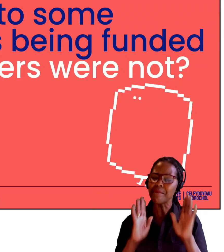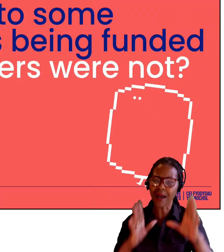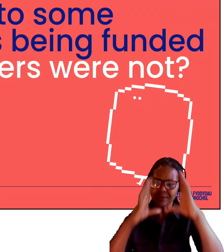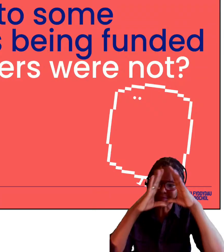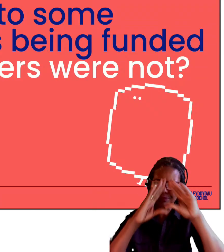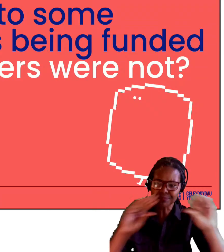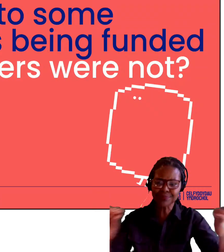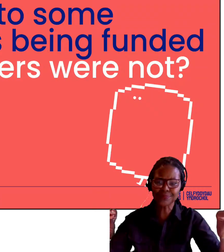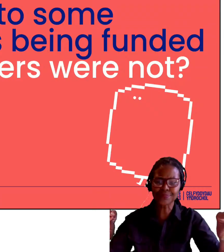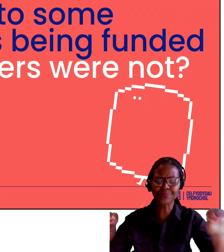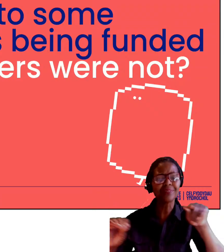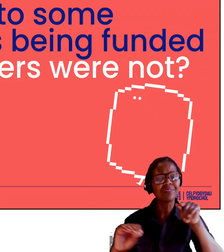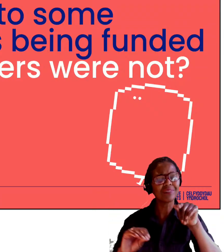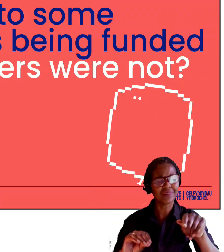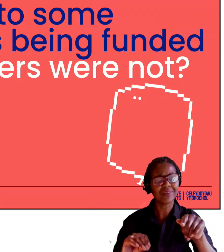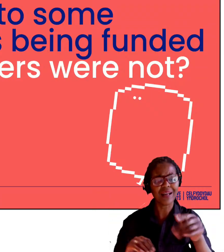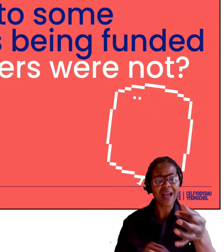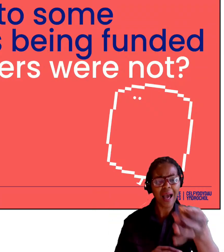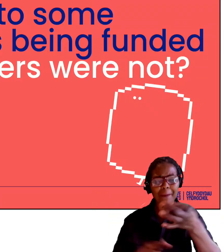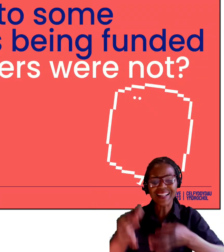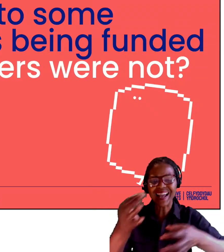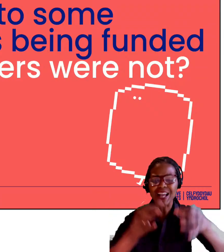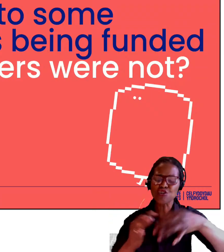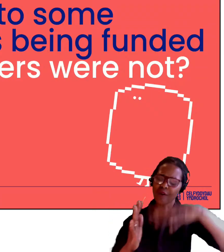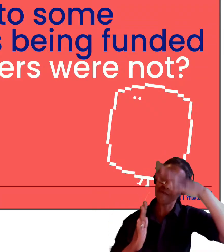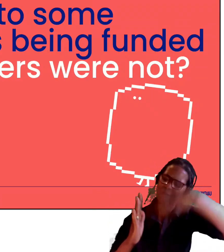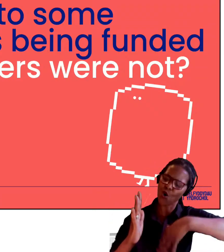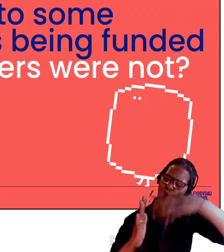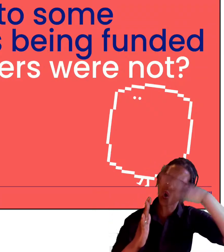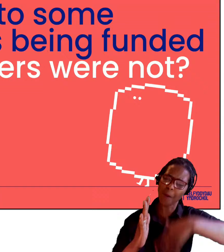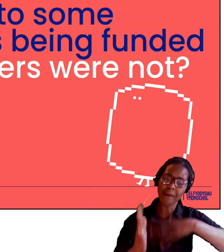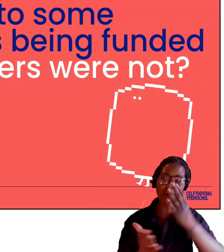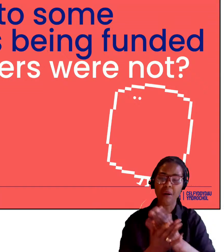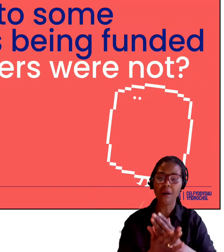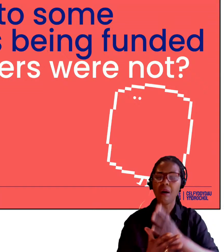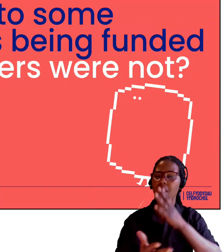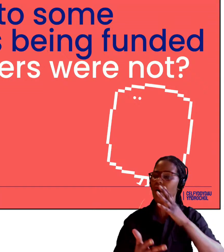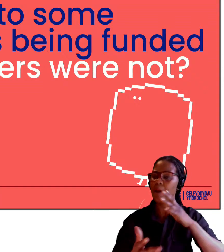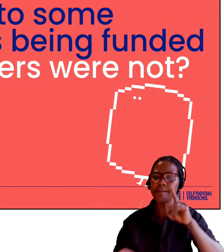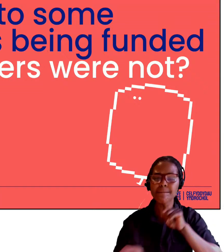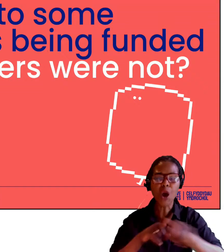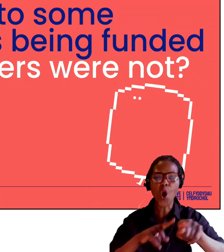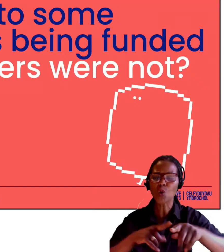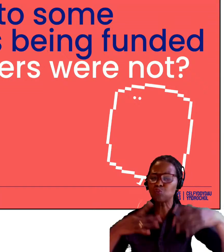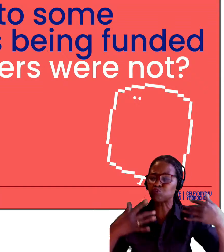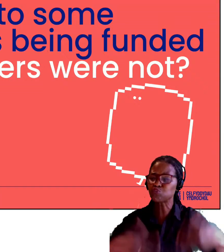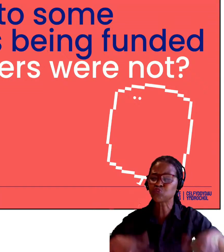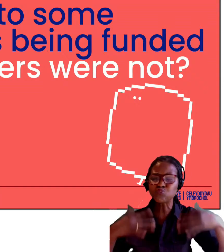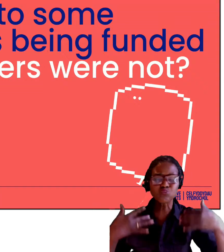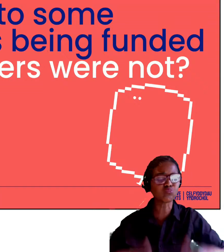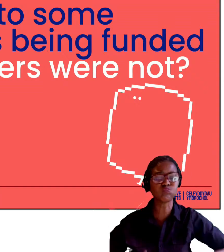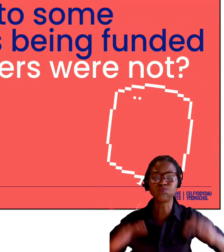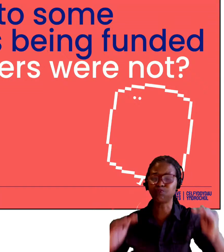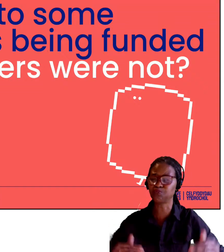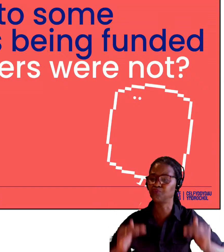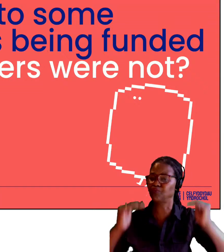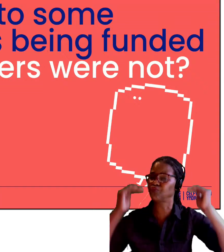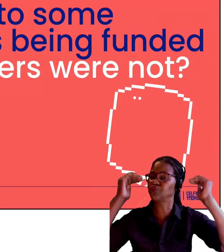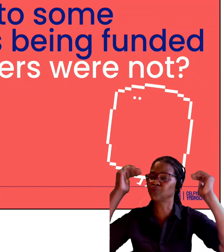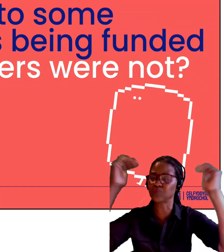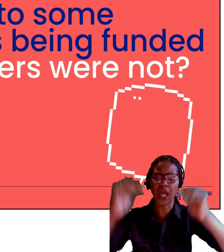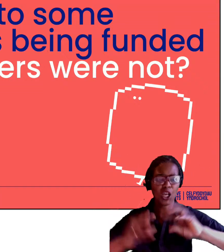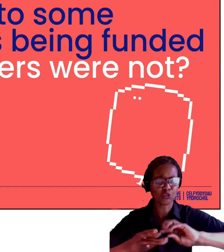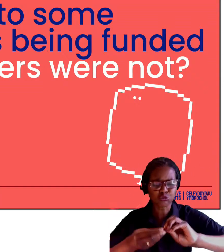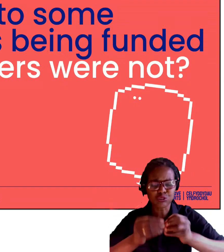was amazing. It was incredible to see. We were bowled over by the creativity, the criticality, your innovation and